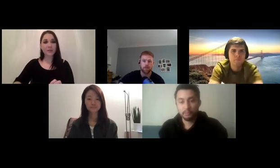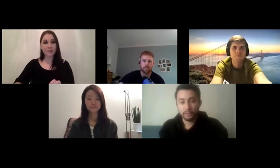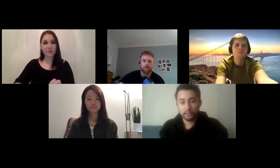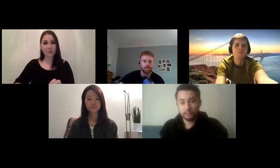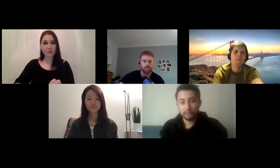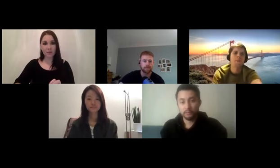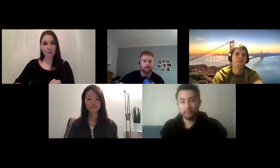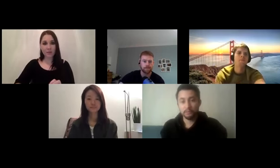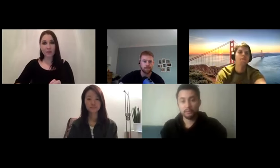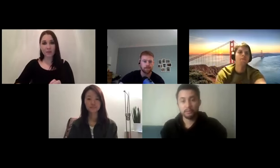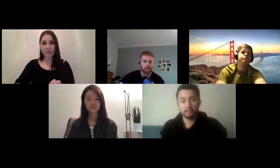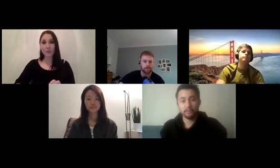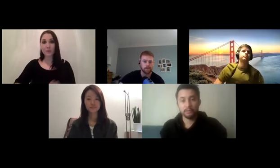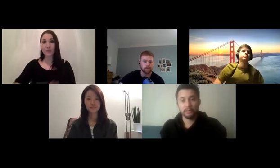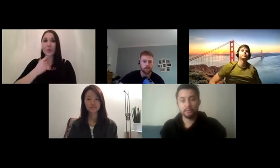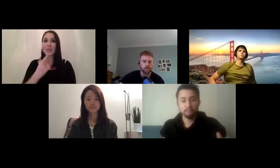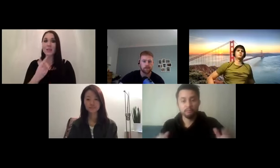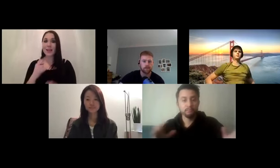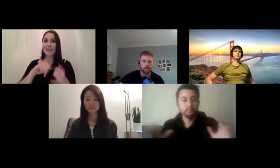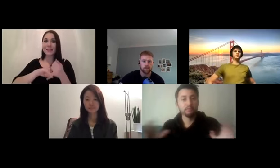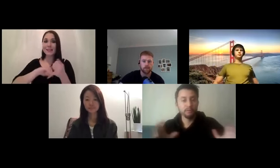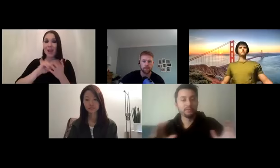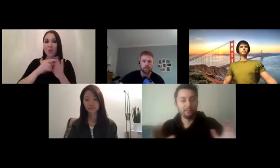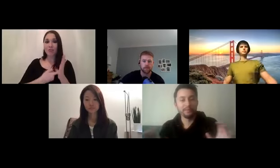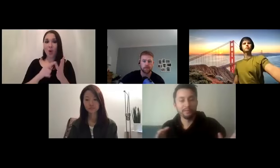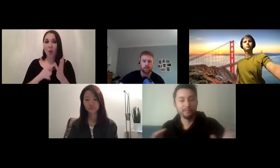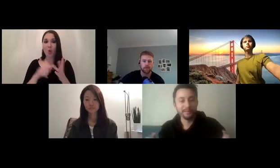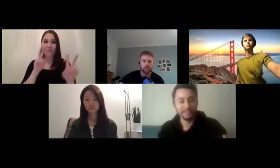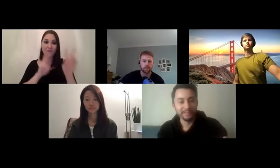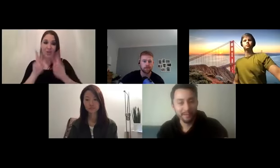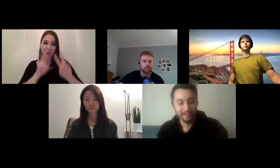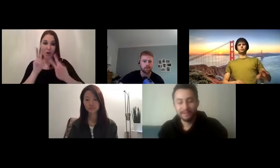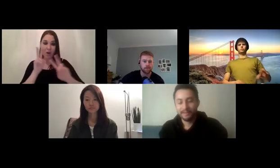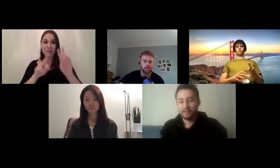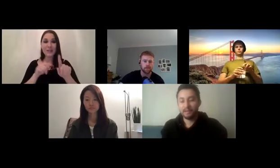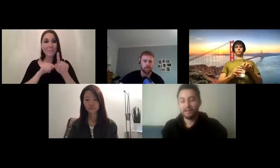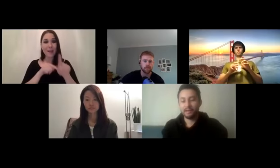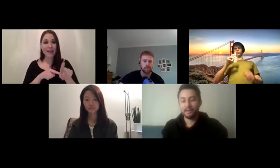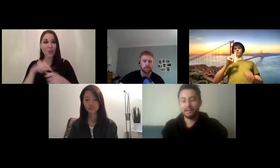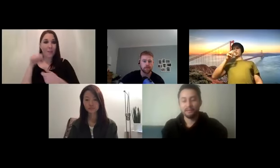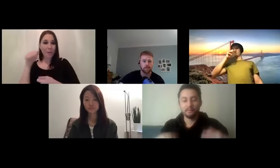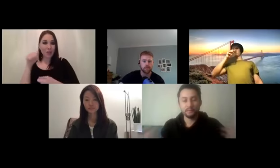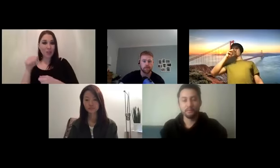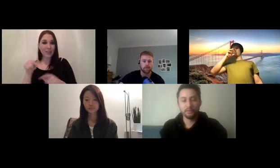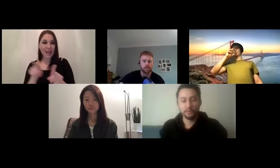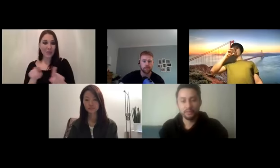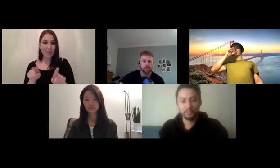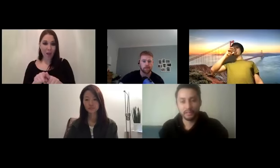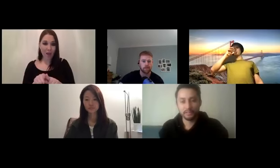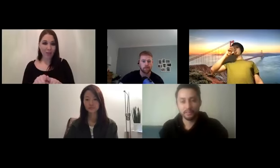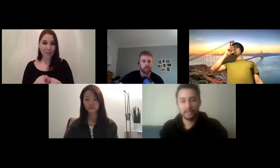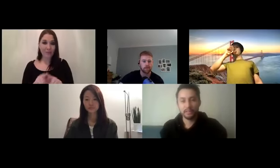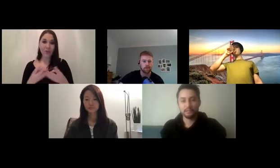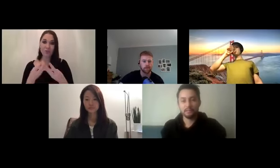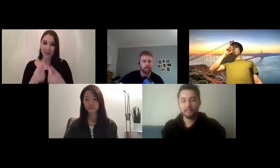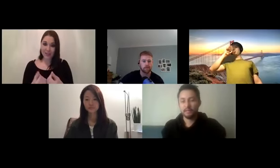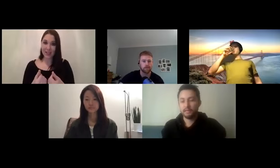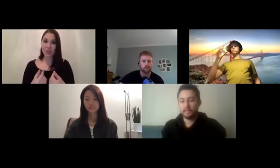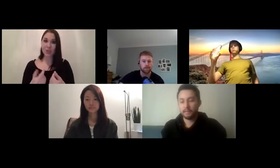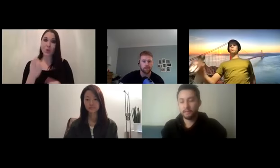stereo vision set. It will also depend on the budget as well. The resolution you're expecting to